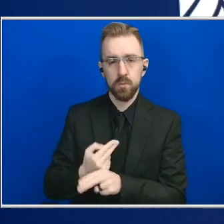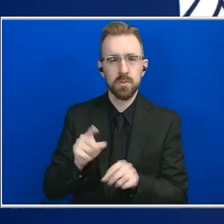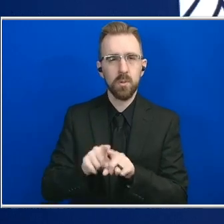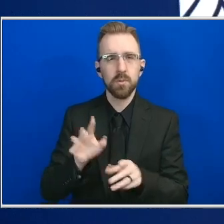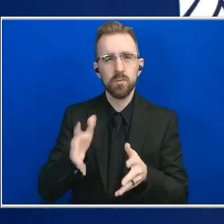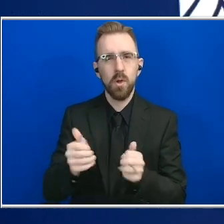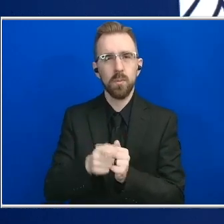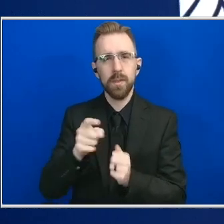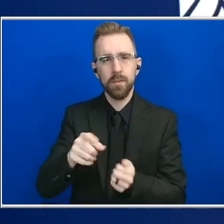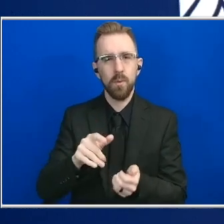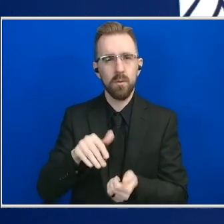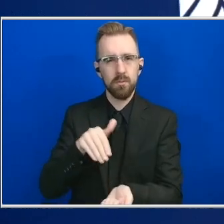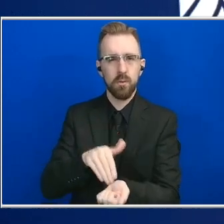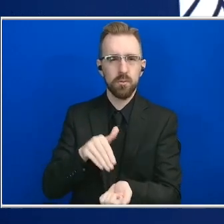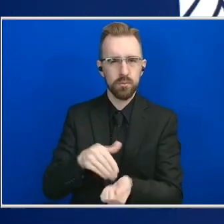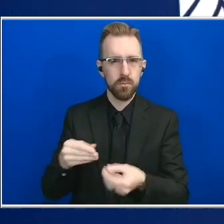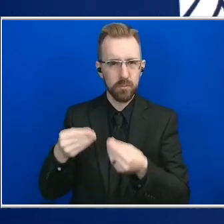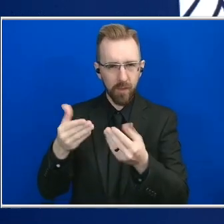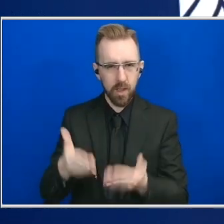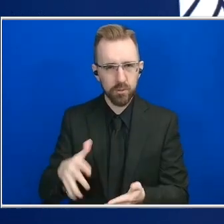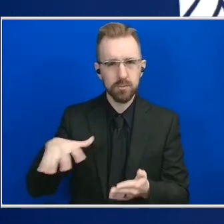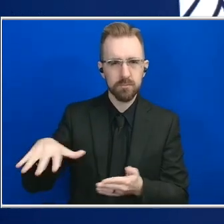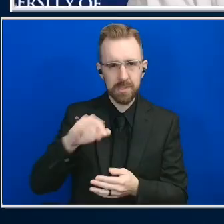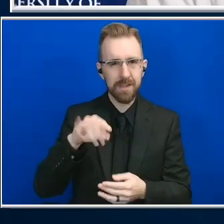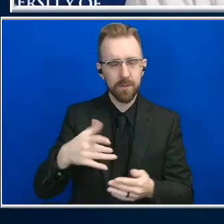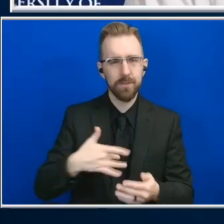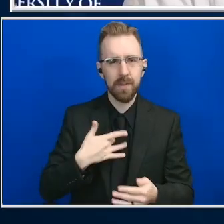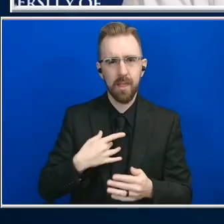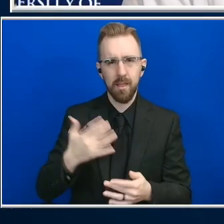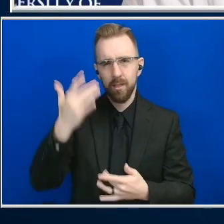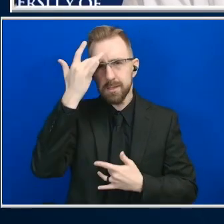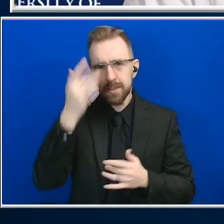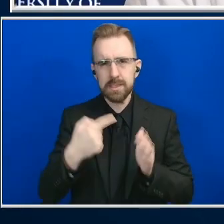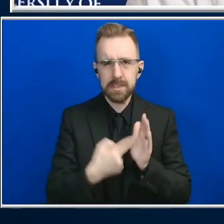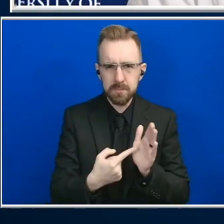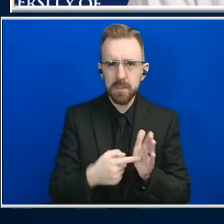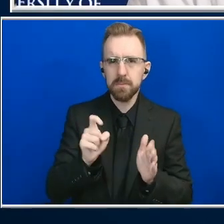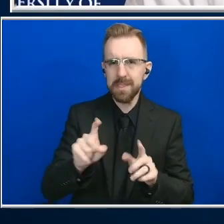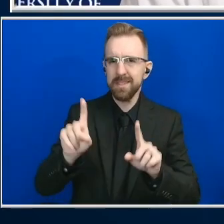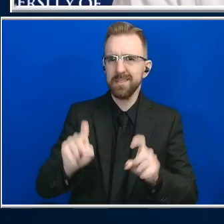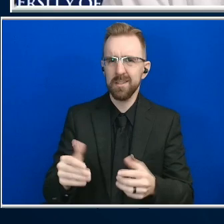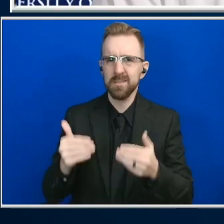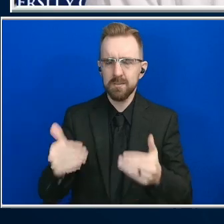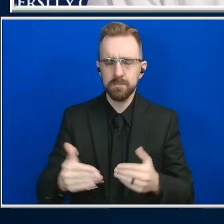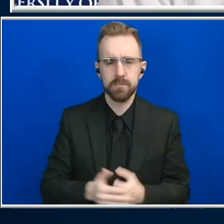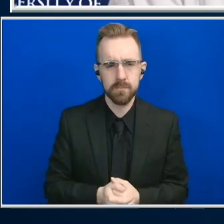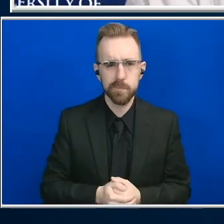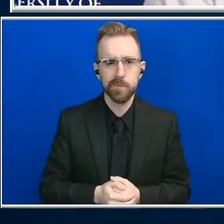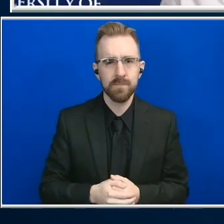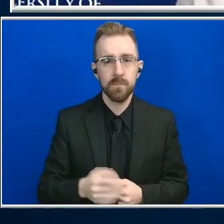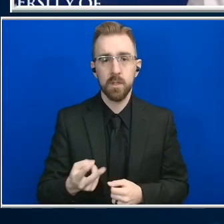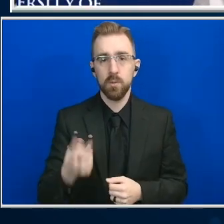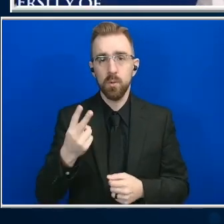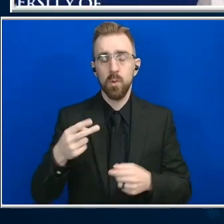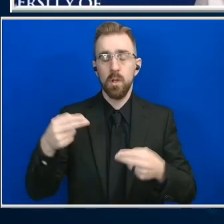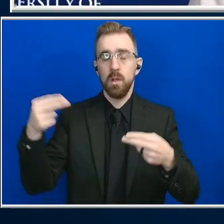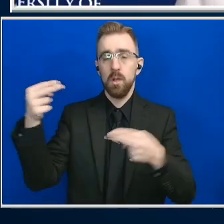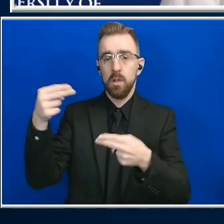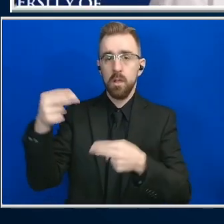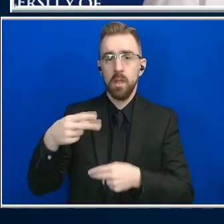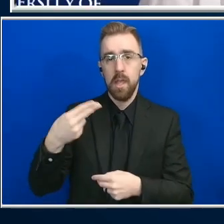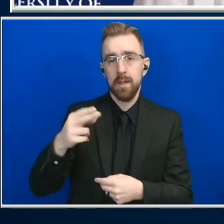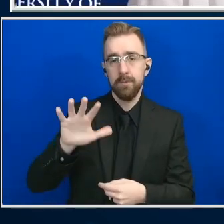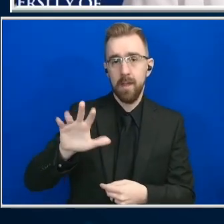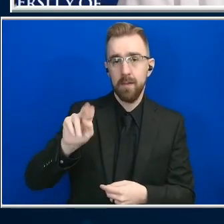providers as well if you start to have symptoms and need to get tested. All right, so two headlines for H5N1 or bird